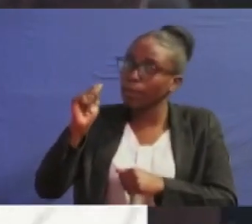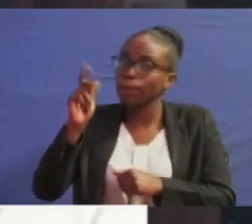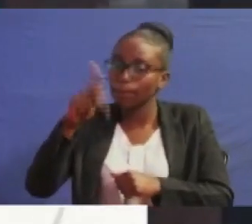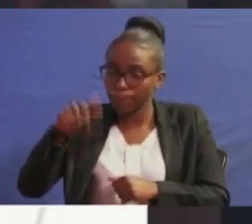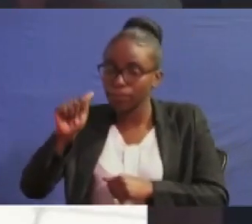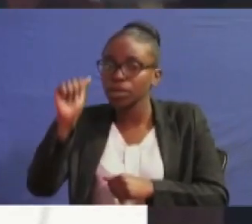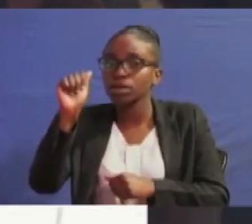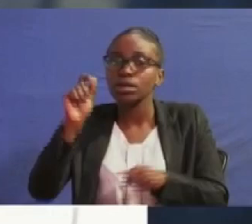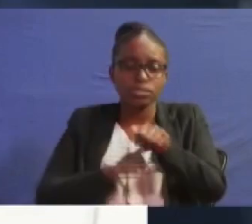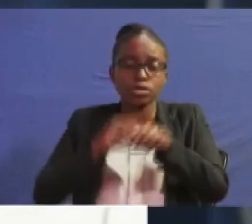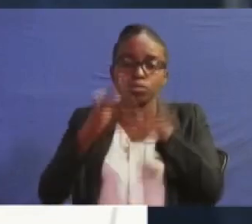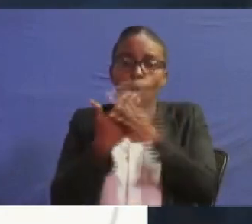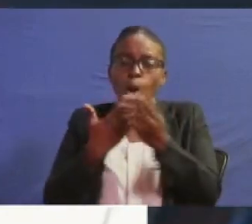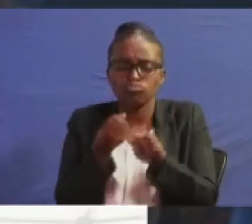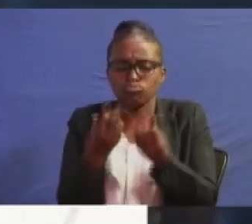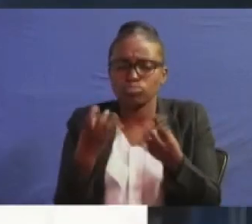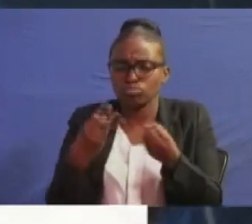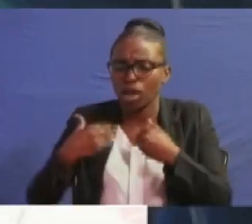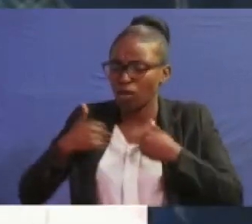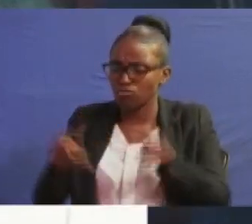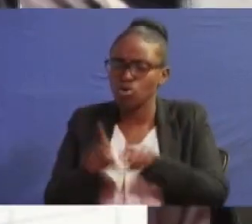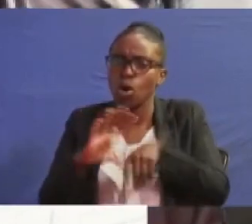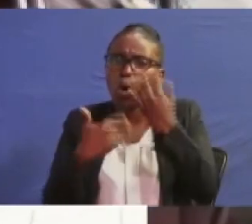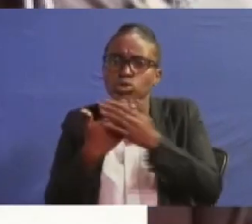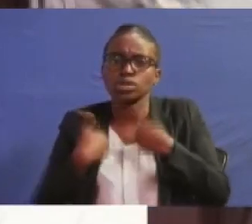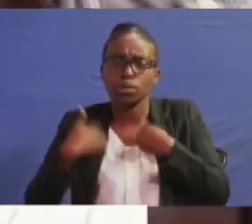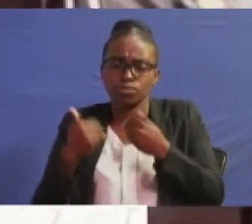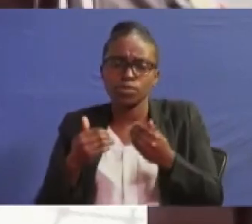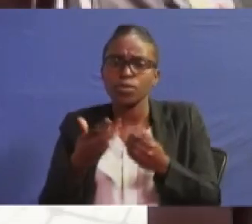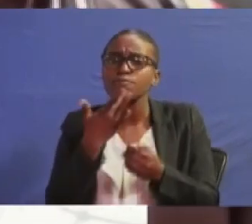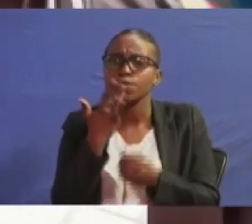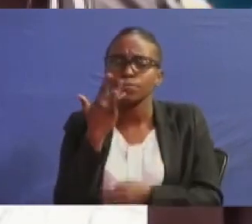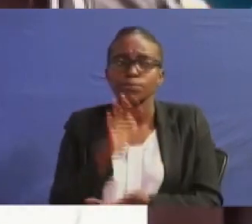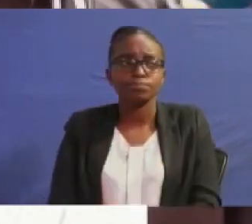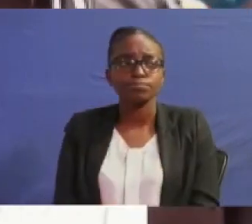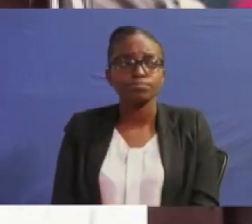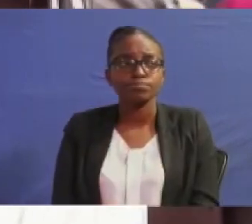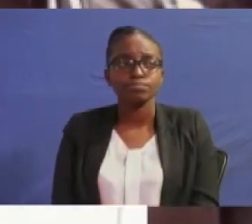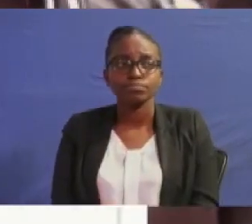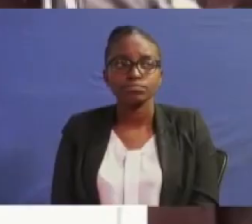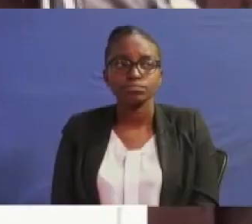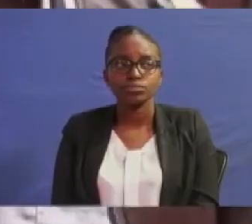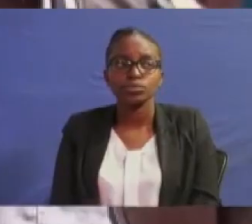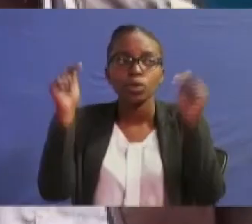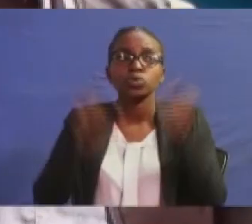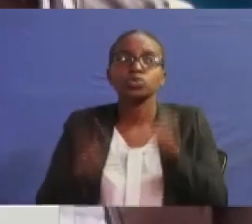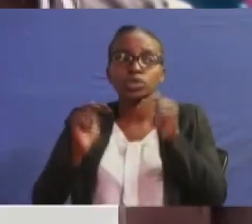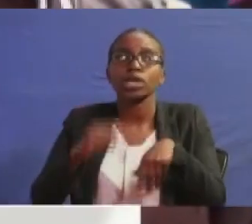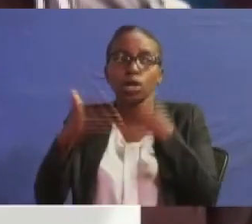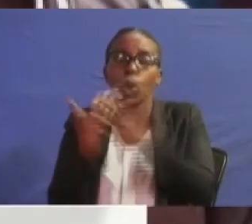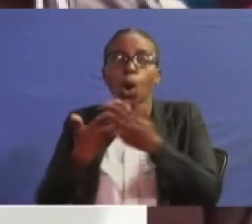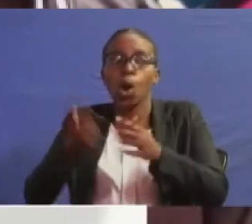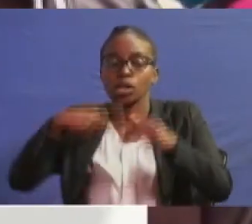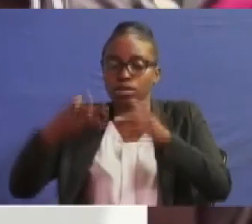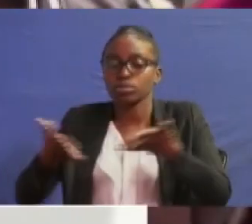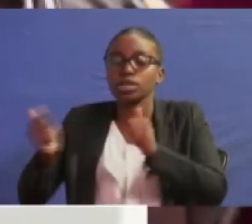people from outside were brought in to opine in a certain favor. Leo tumekuja na tukafika mahali tukaona sisi ni kama sisi si